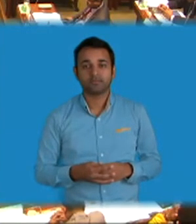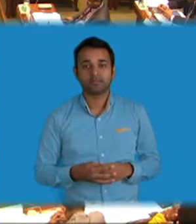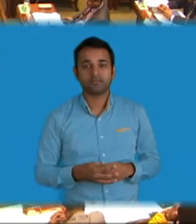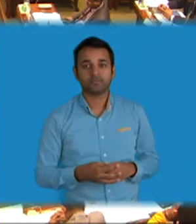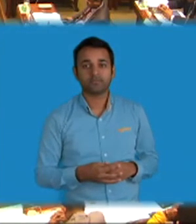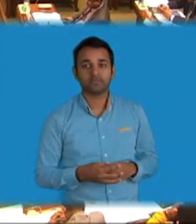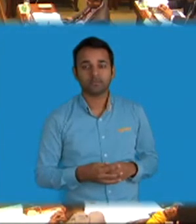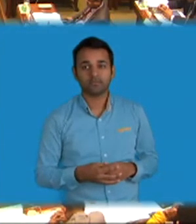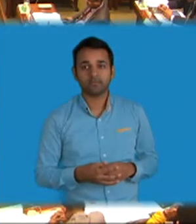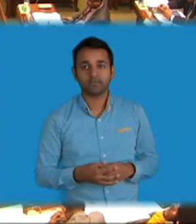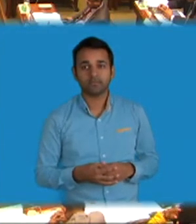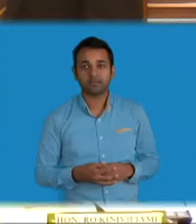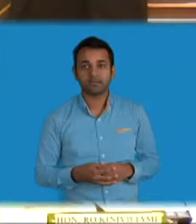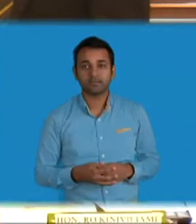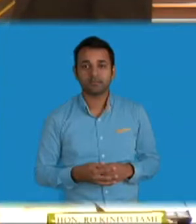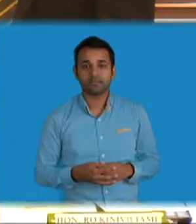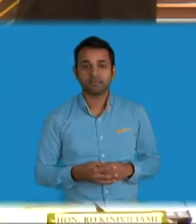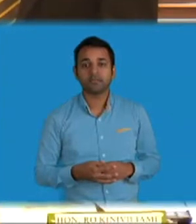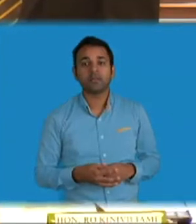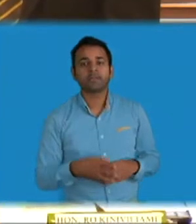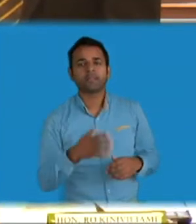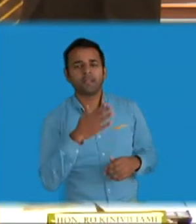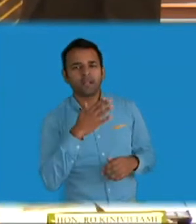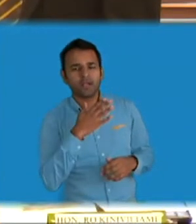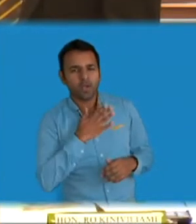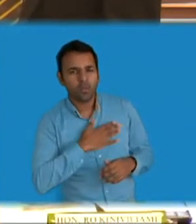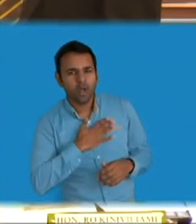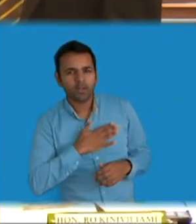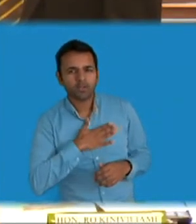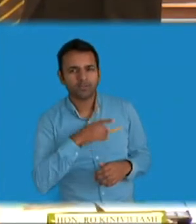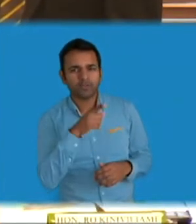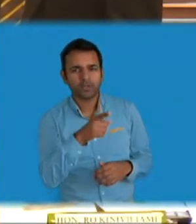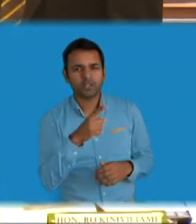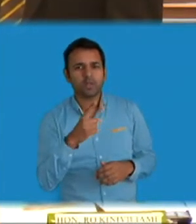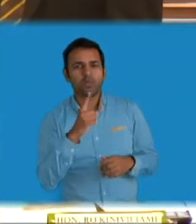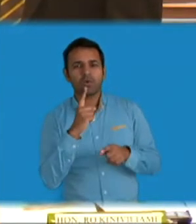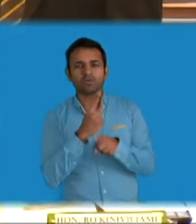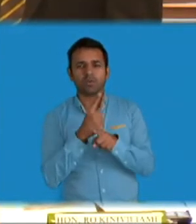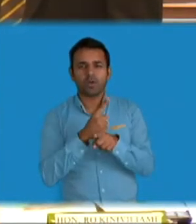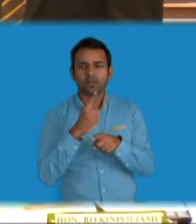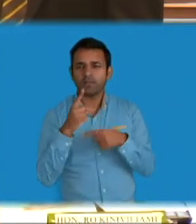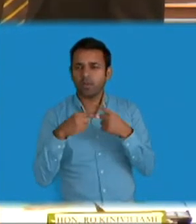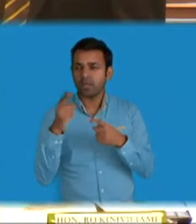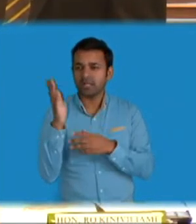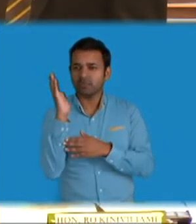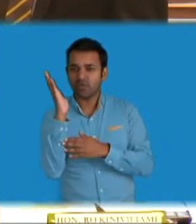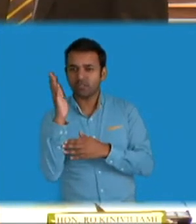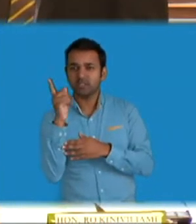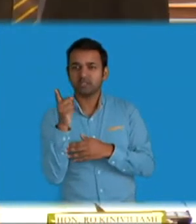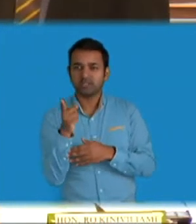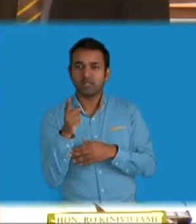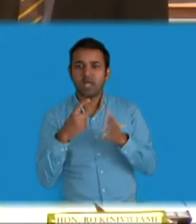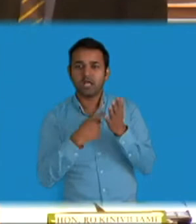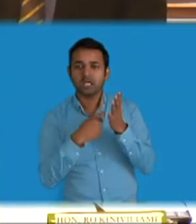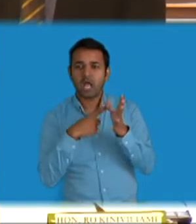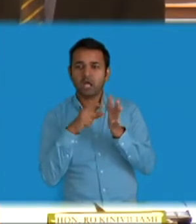to the presentation by Honorable Randolo in regards to